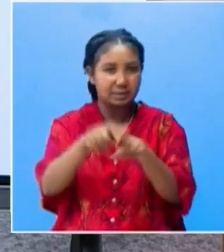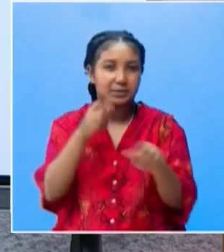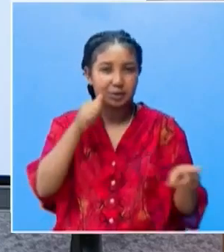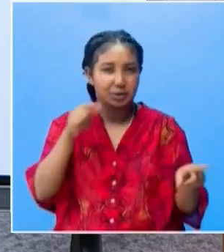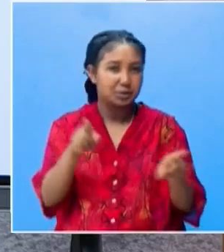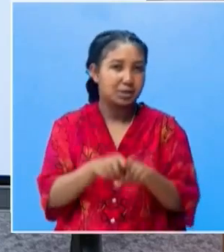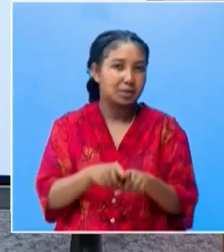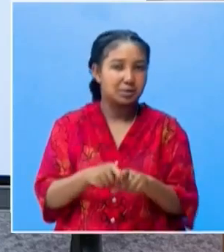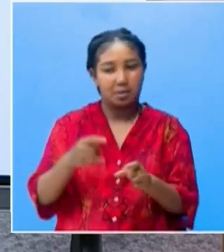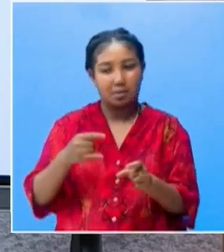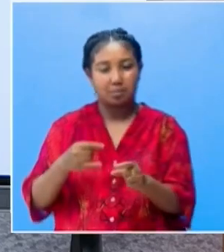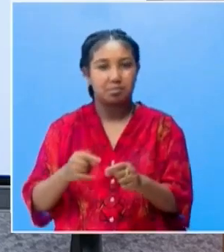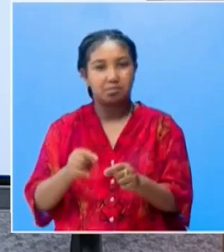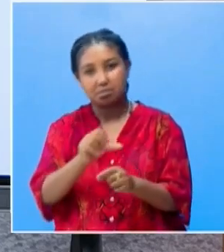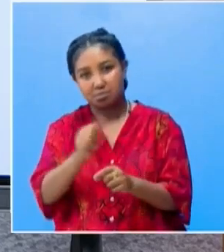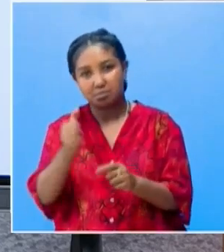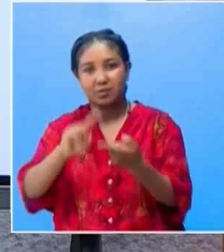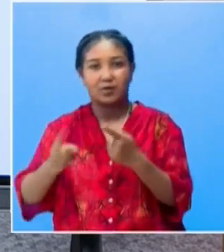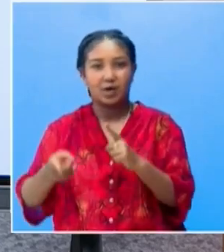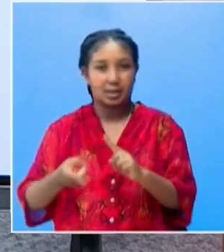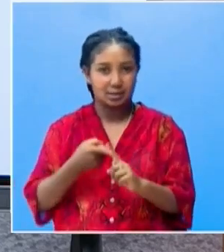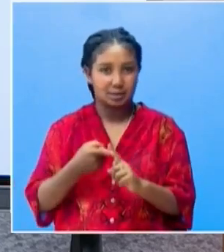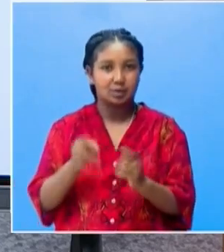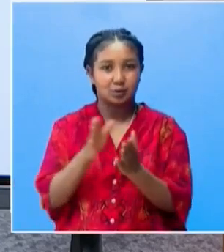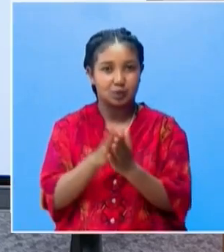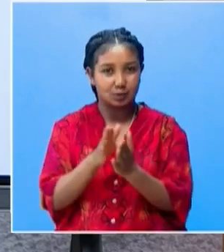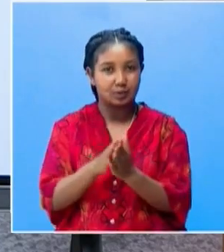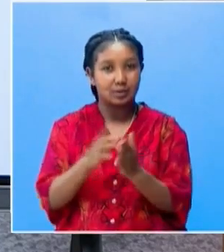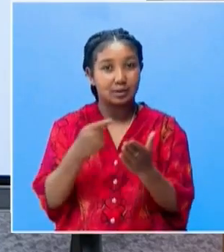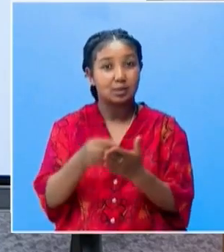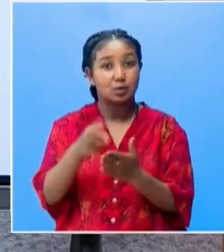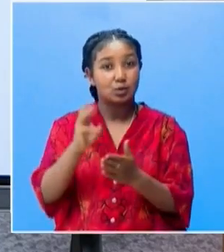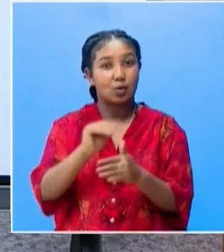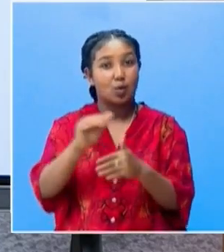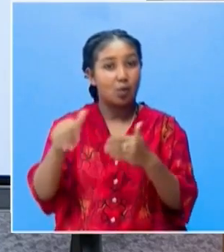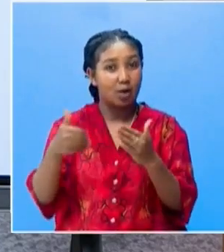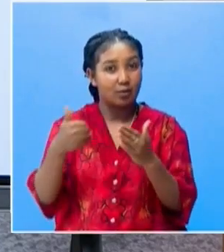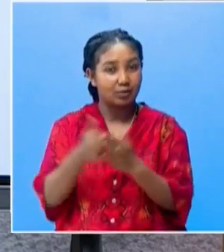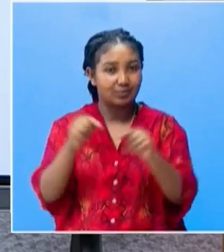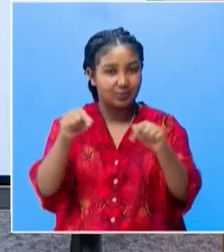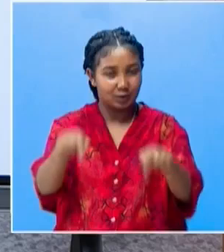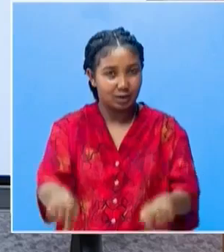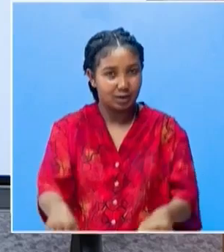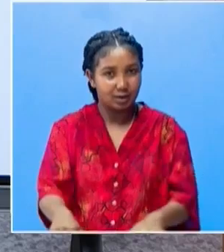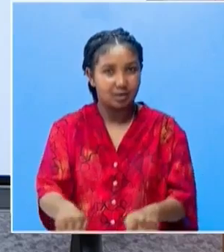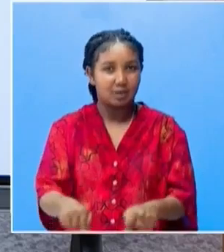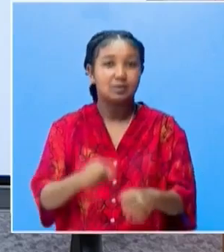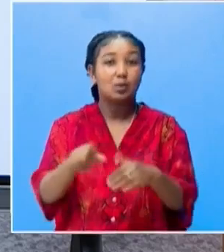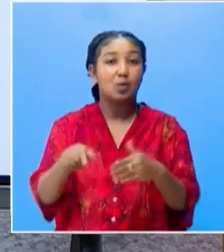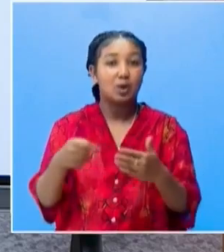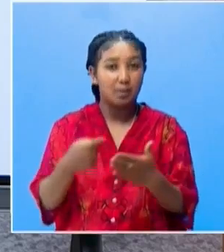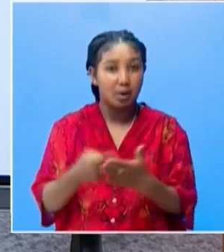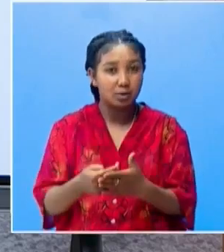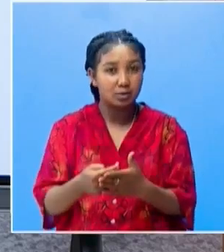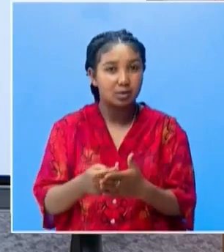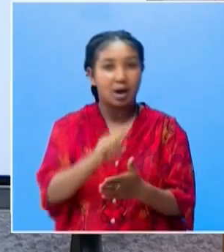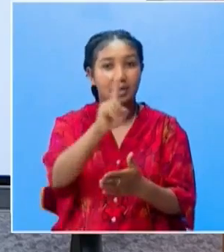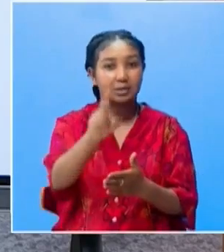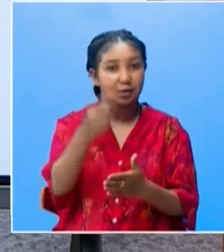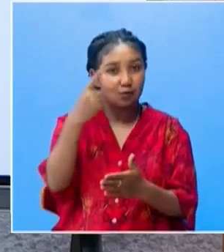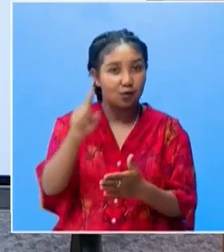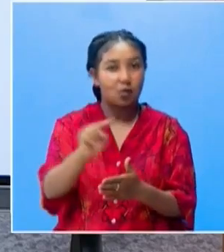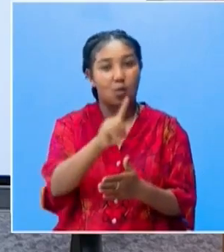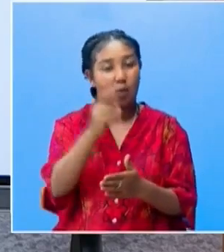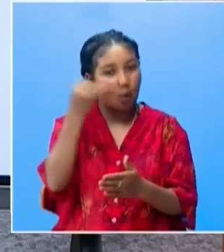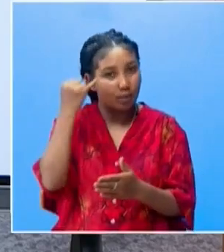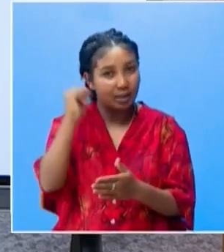your sibling, and your friends at school. This was all what I have for today. It is about asking for an